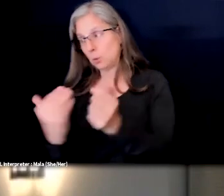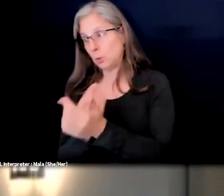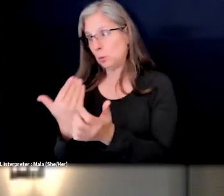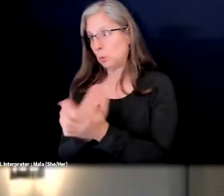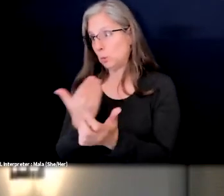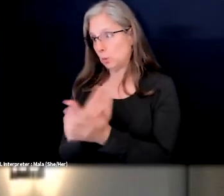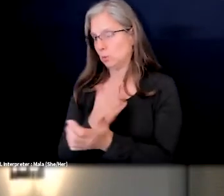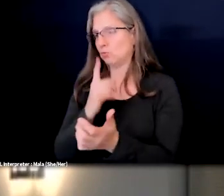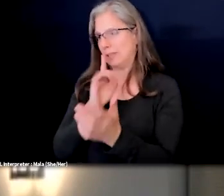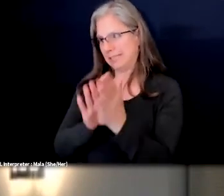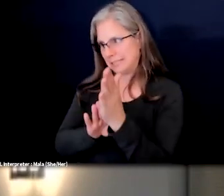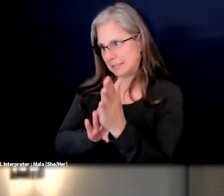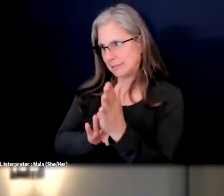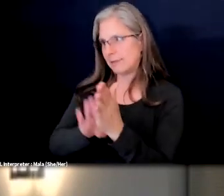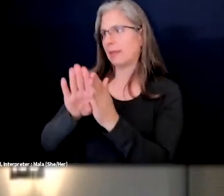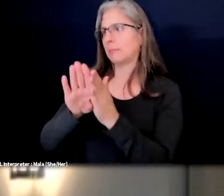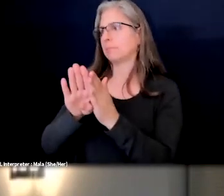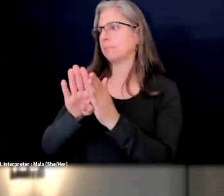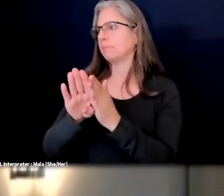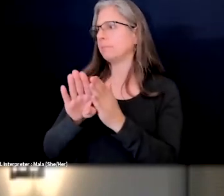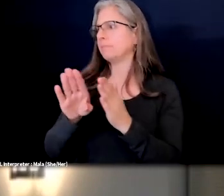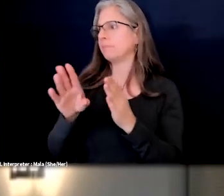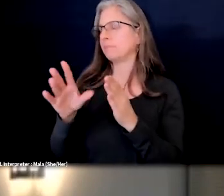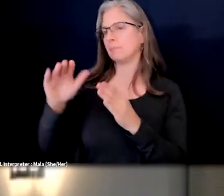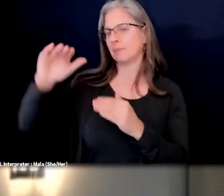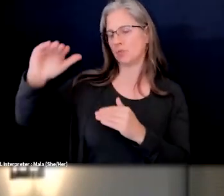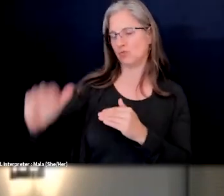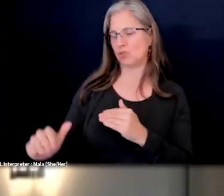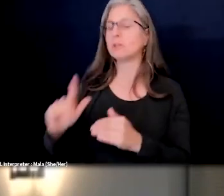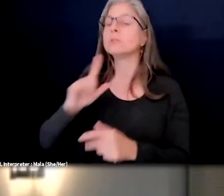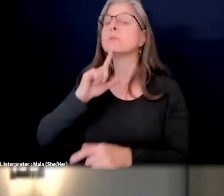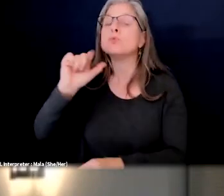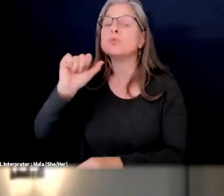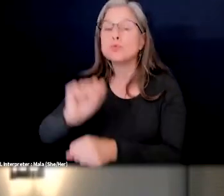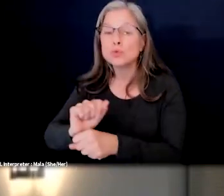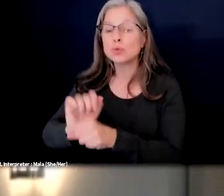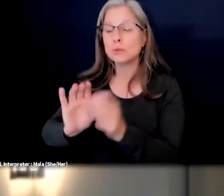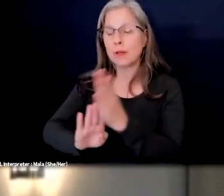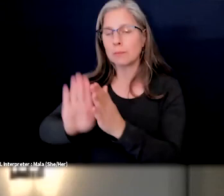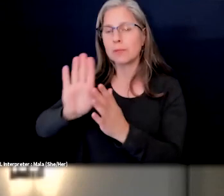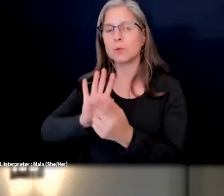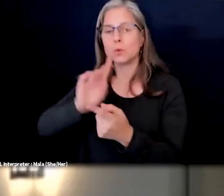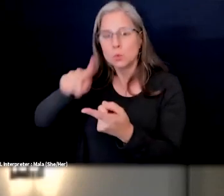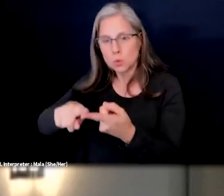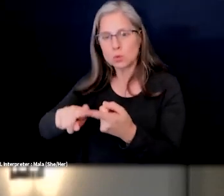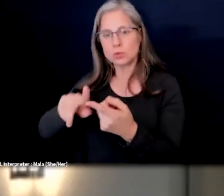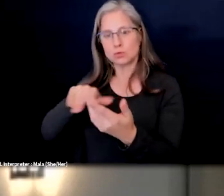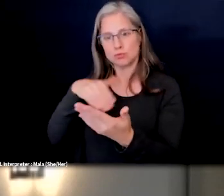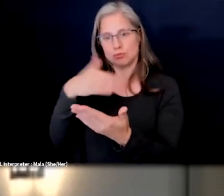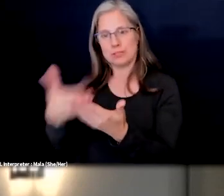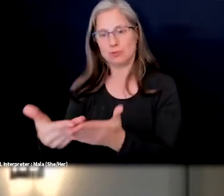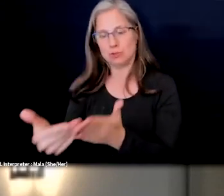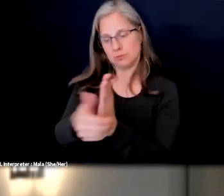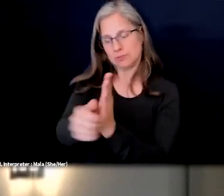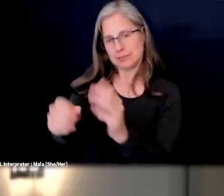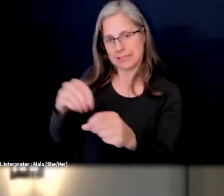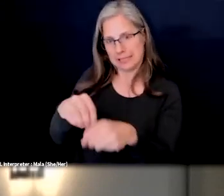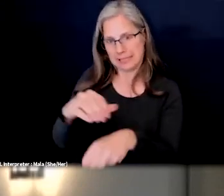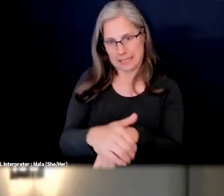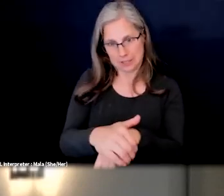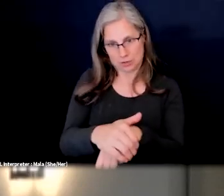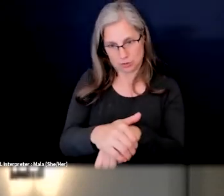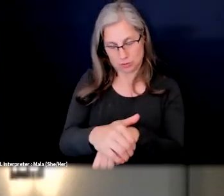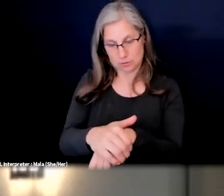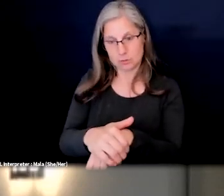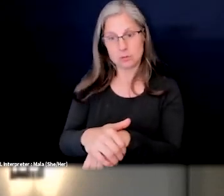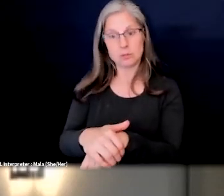to really measure the child's true development towards reaching proficiency in English. What